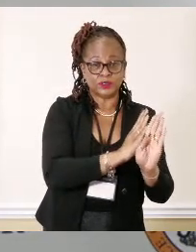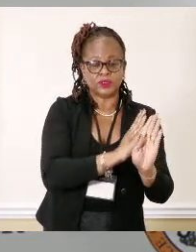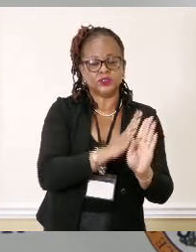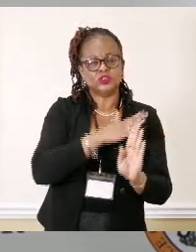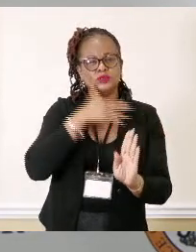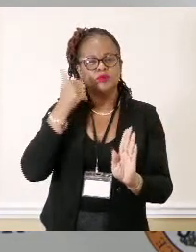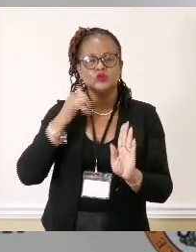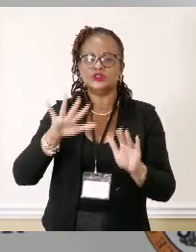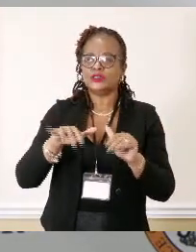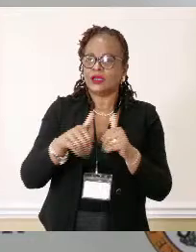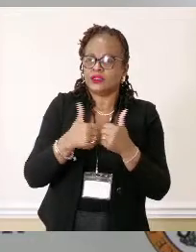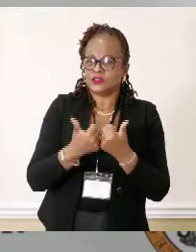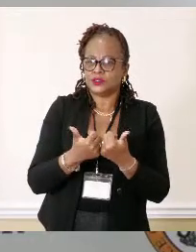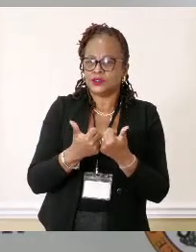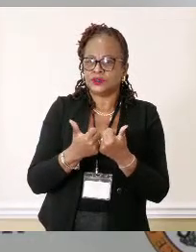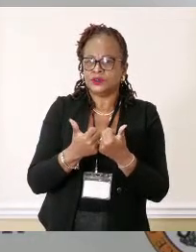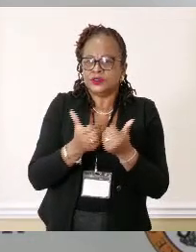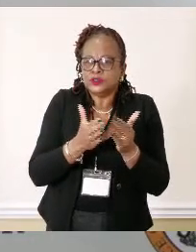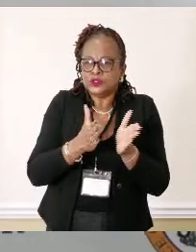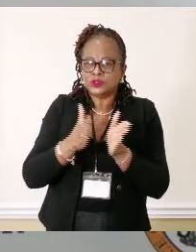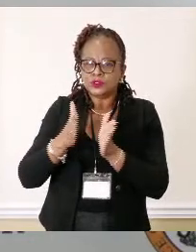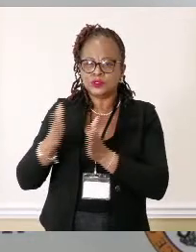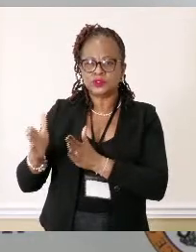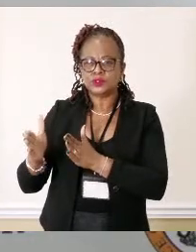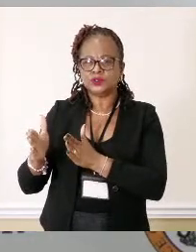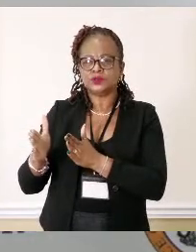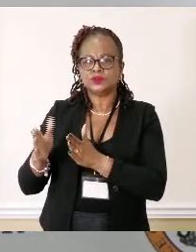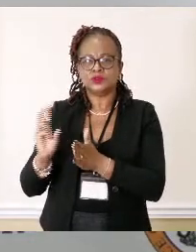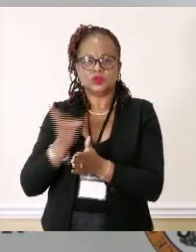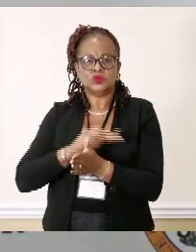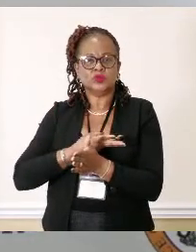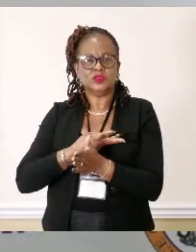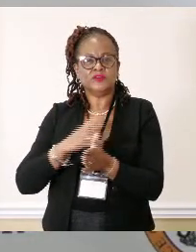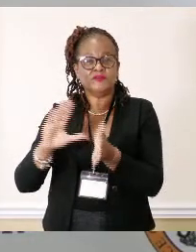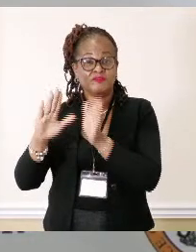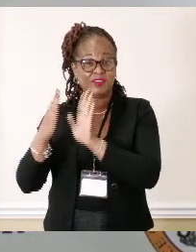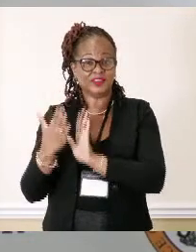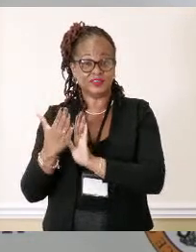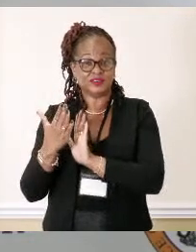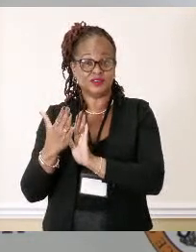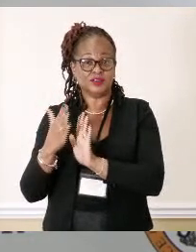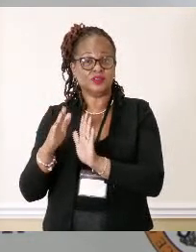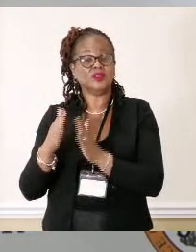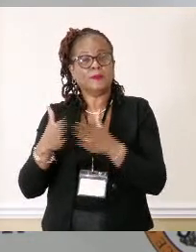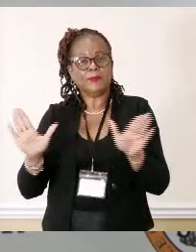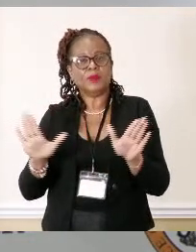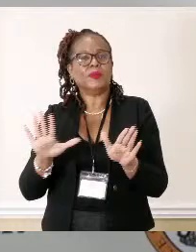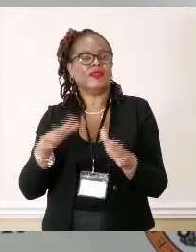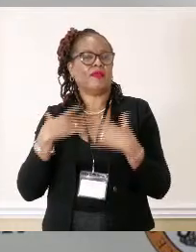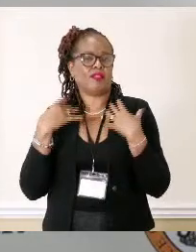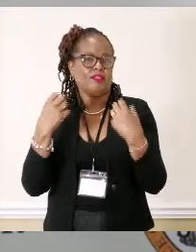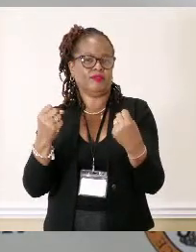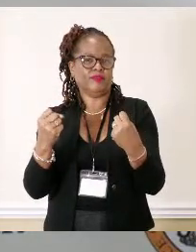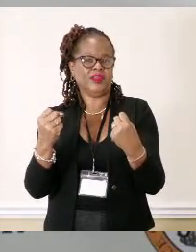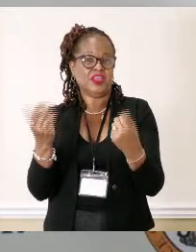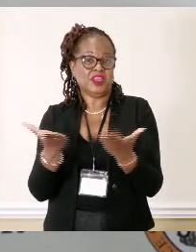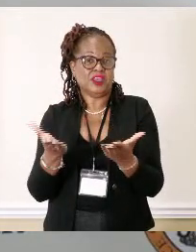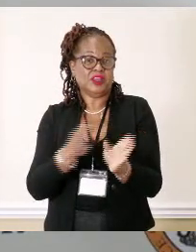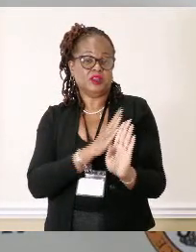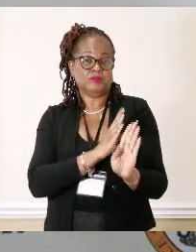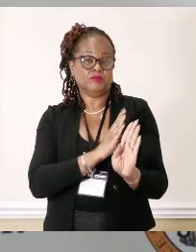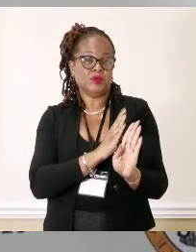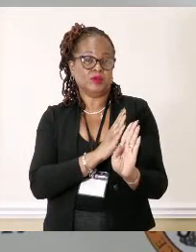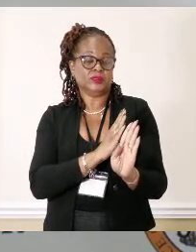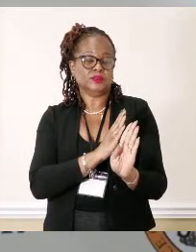most challenging logistical exercise faced by the public health sector in this country's history.